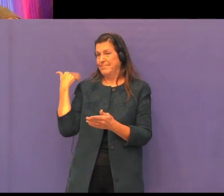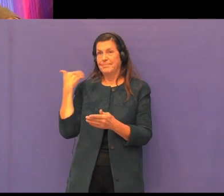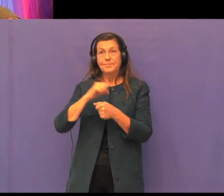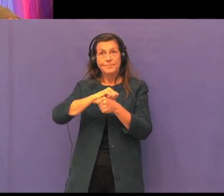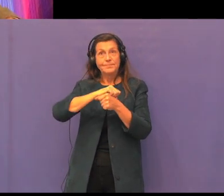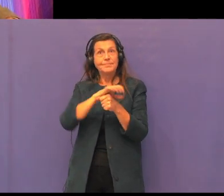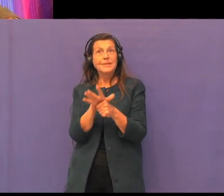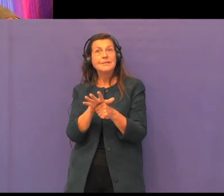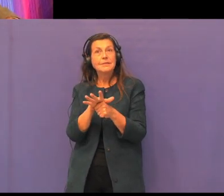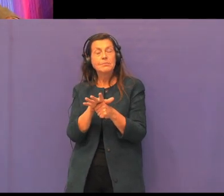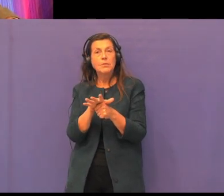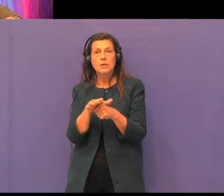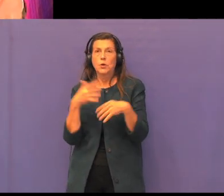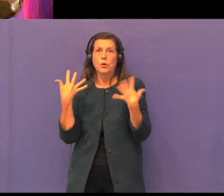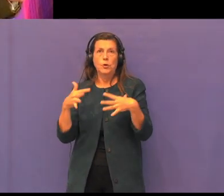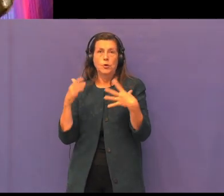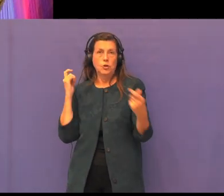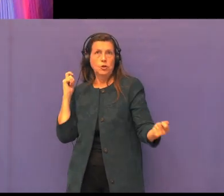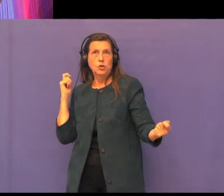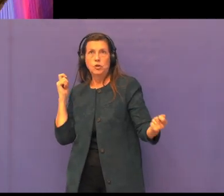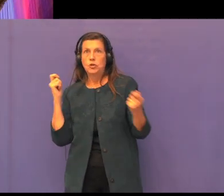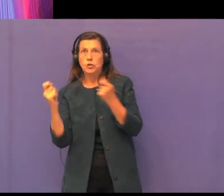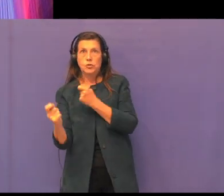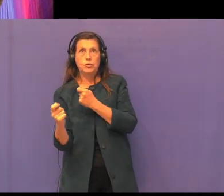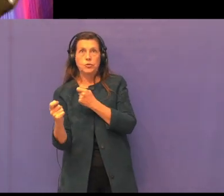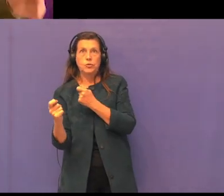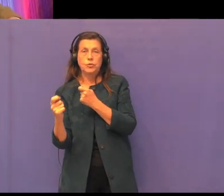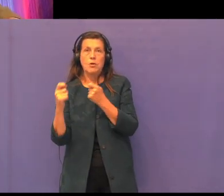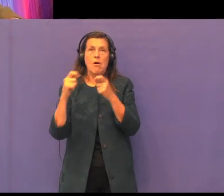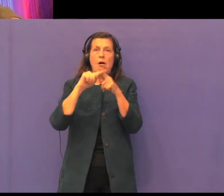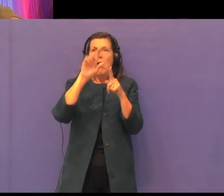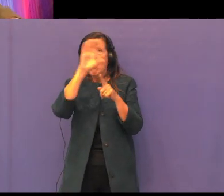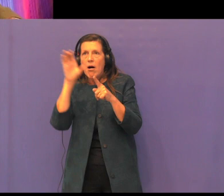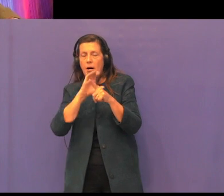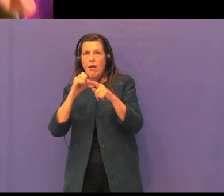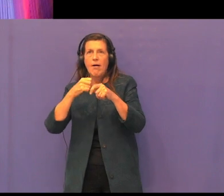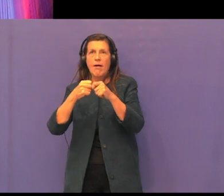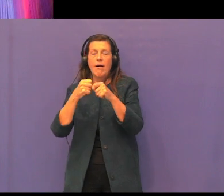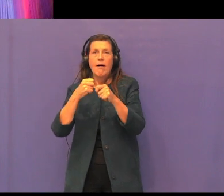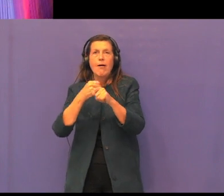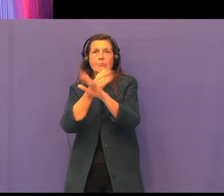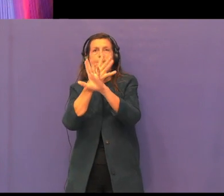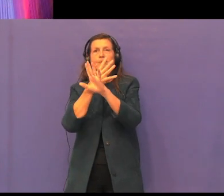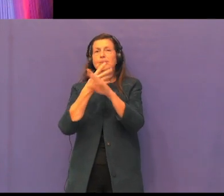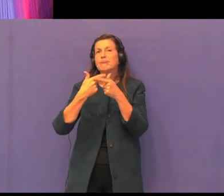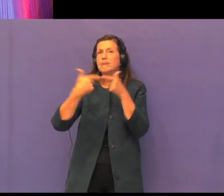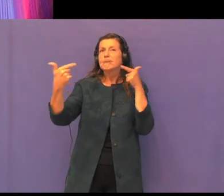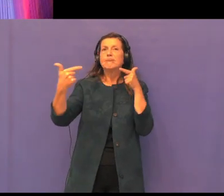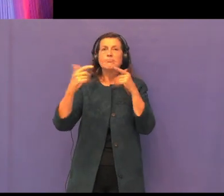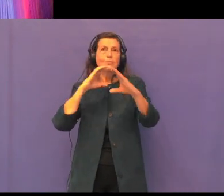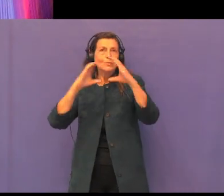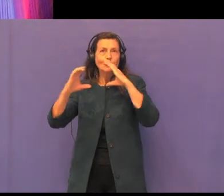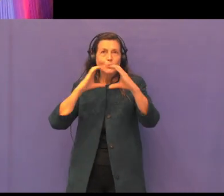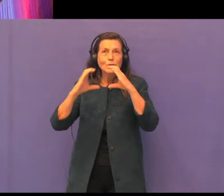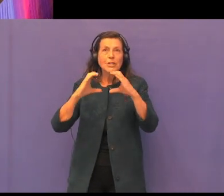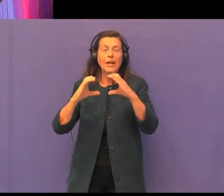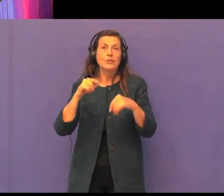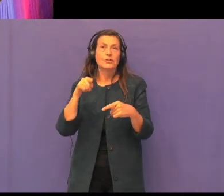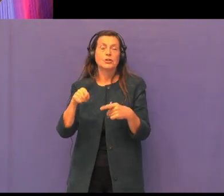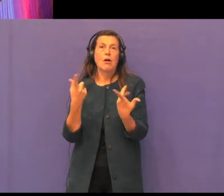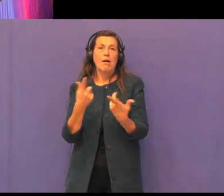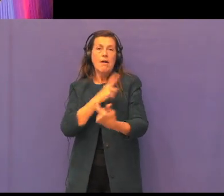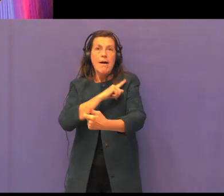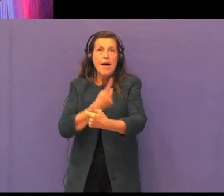people were talking about potential reductions in energy consumption and so on. But it's almost as if the virtual had no